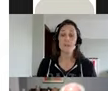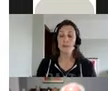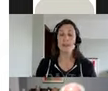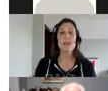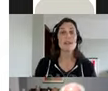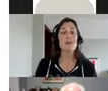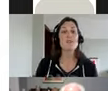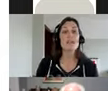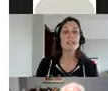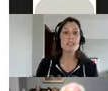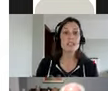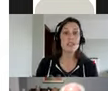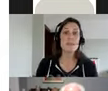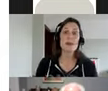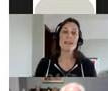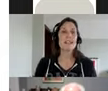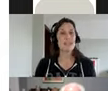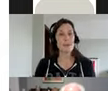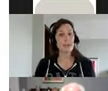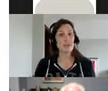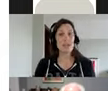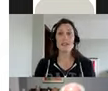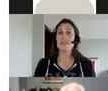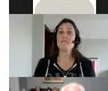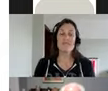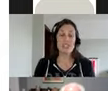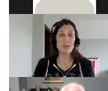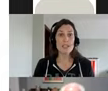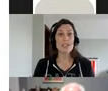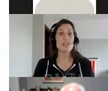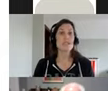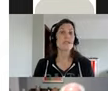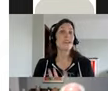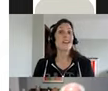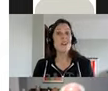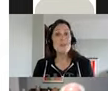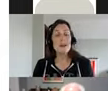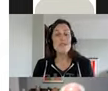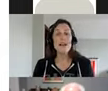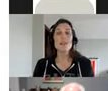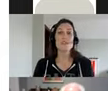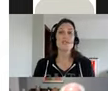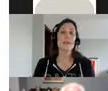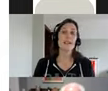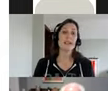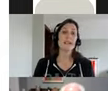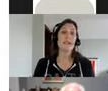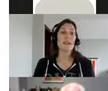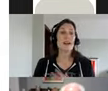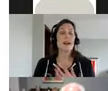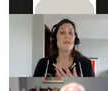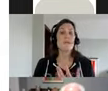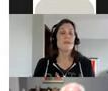of a person, somebody who's making decisions about sampling rates, generalization, the numeric values that have been